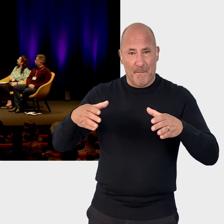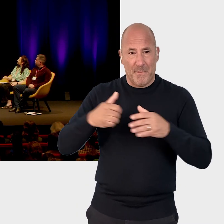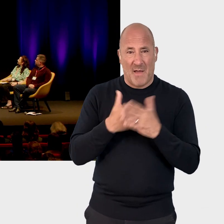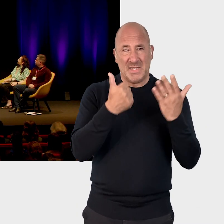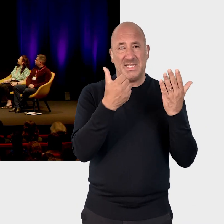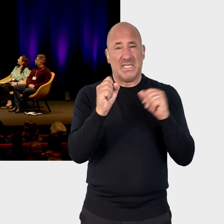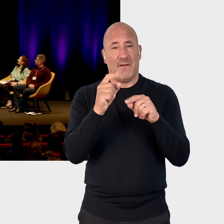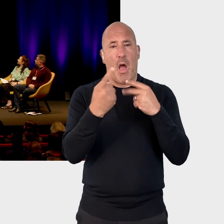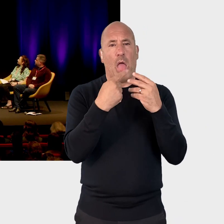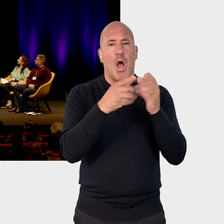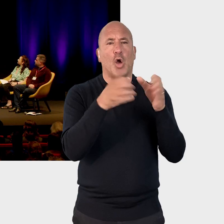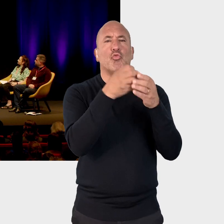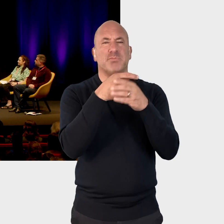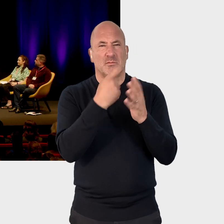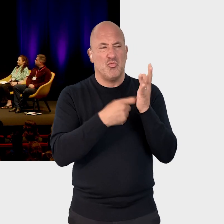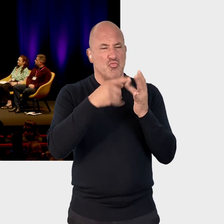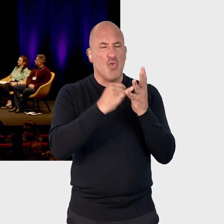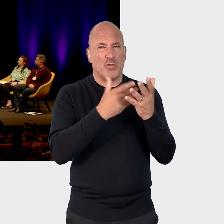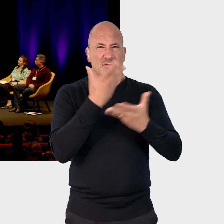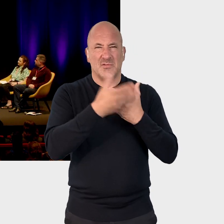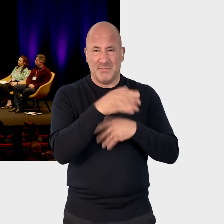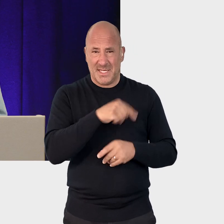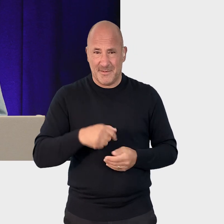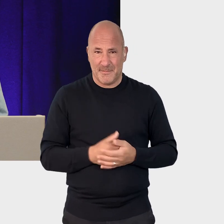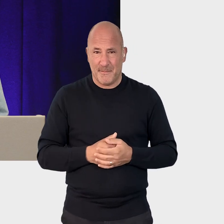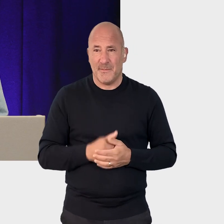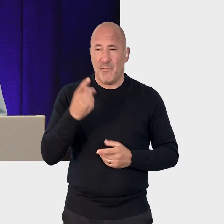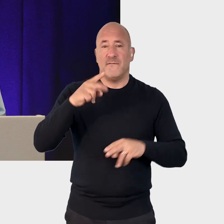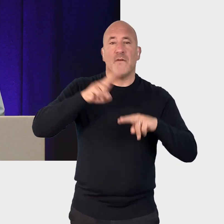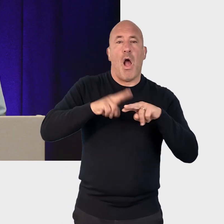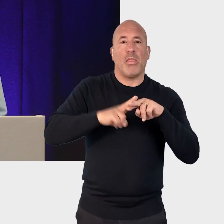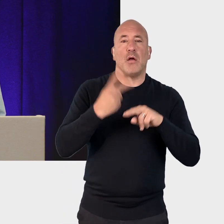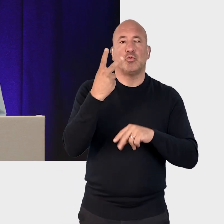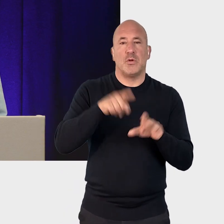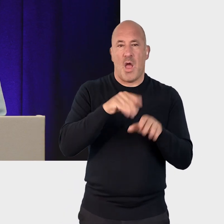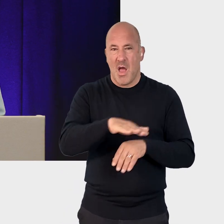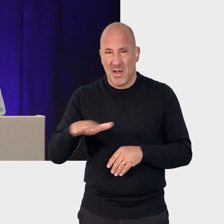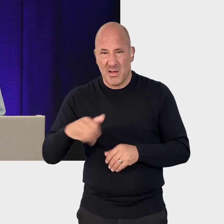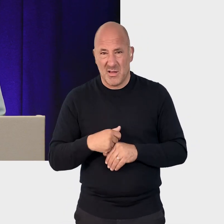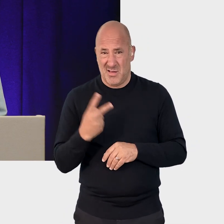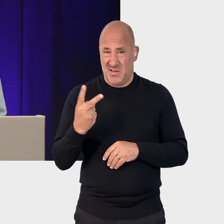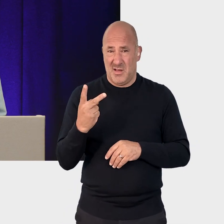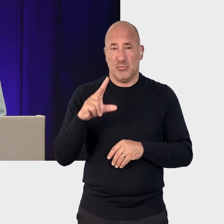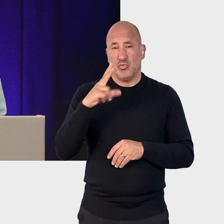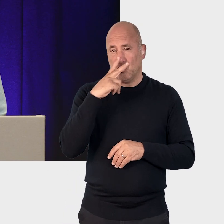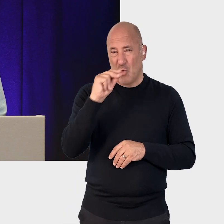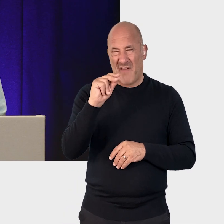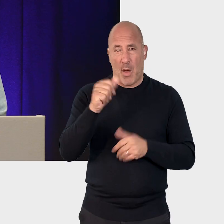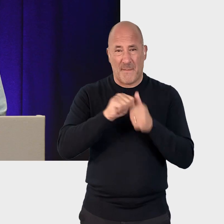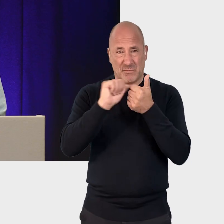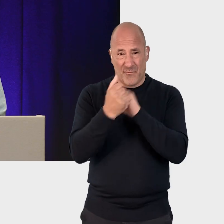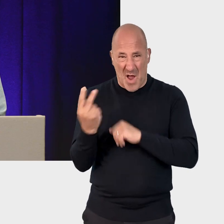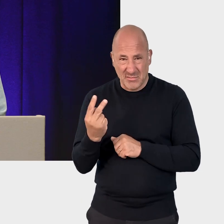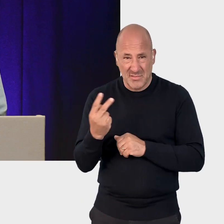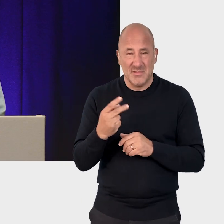company, and then there are 60 from all the other groups Ross has mentioned as well. A dad and his 2 young kids, a pair of 12-year-old best